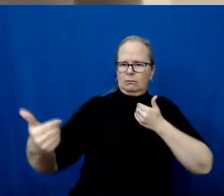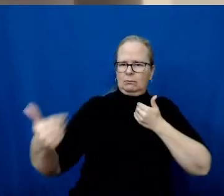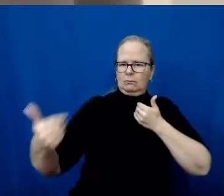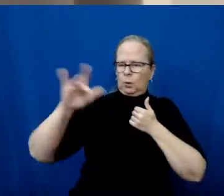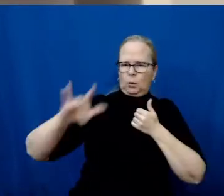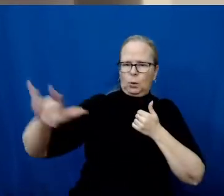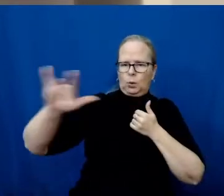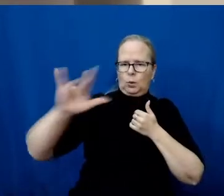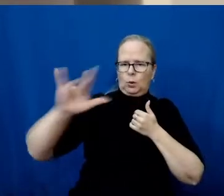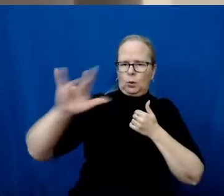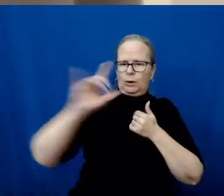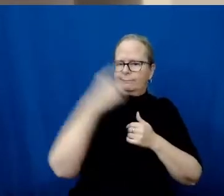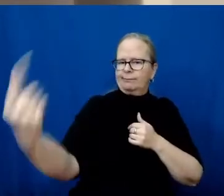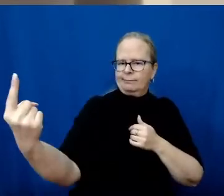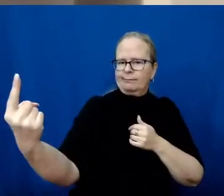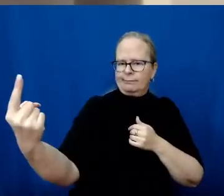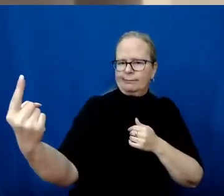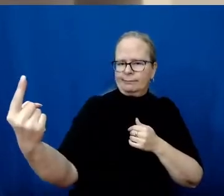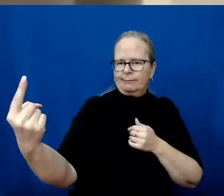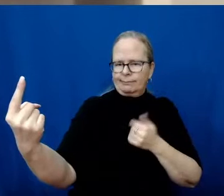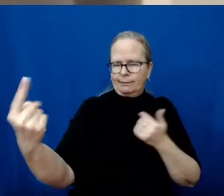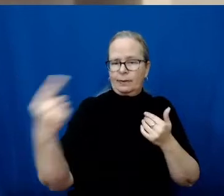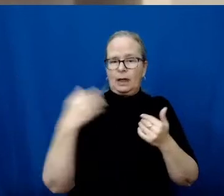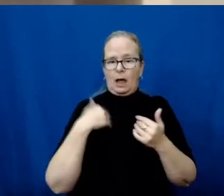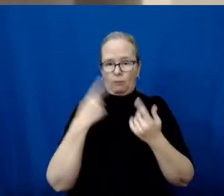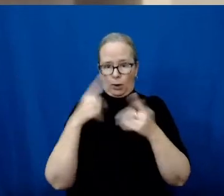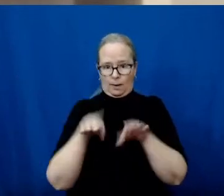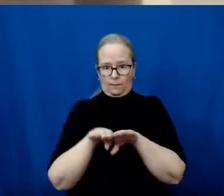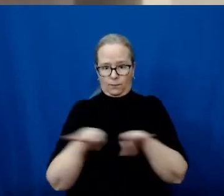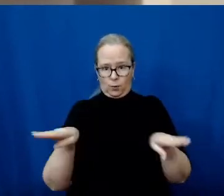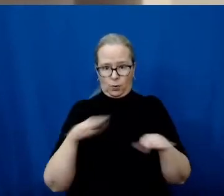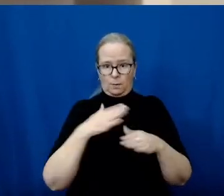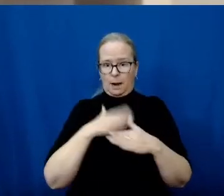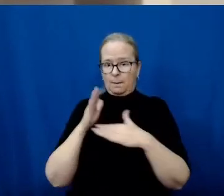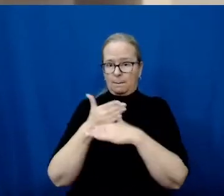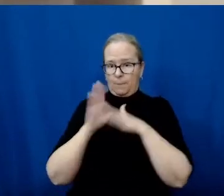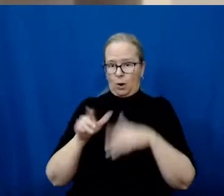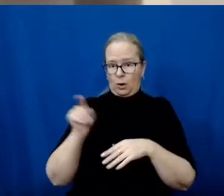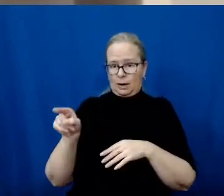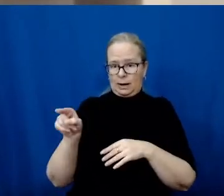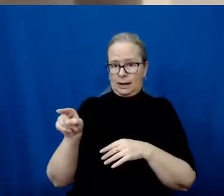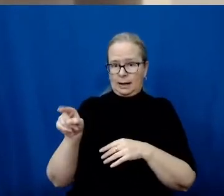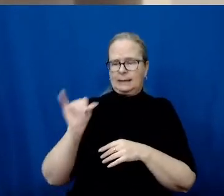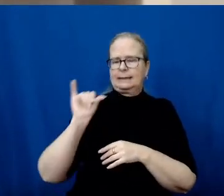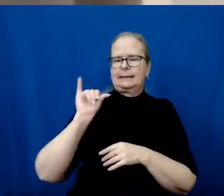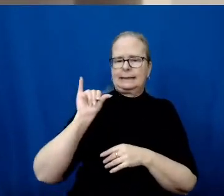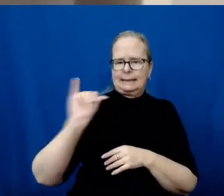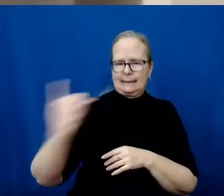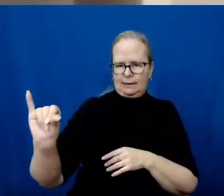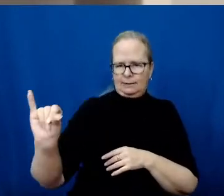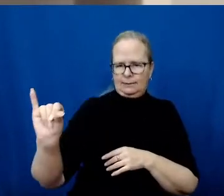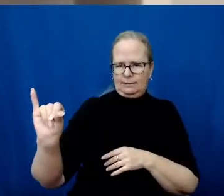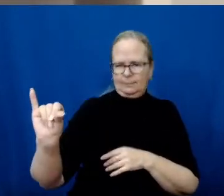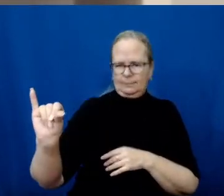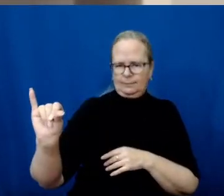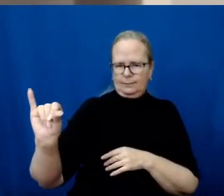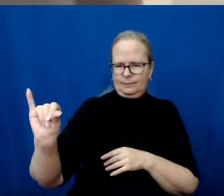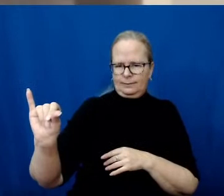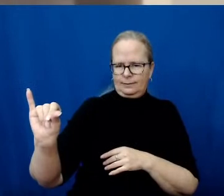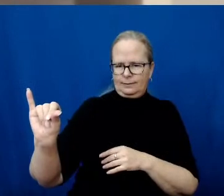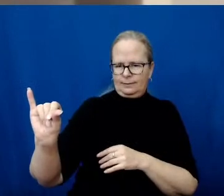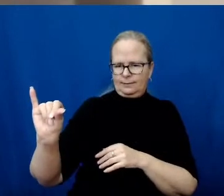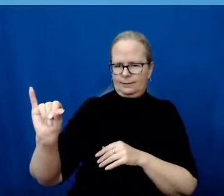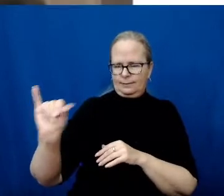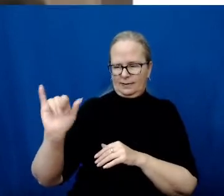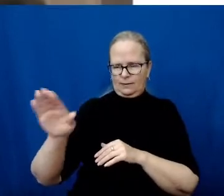her staying in, used plastic sheeting to put up. I did have a little presentation. If you want to throw that up,